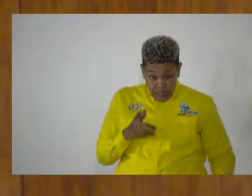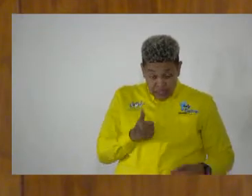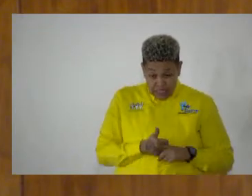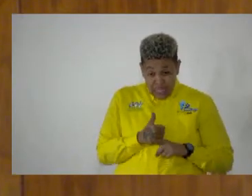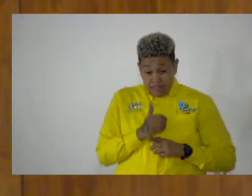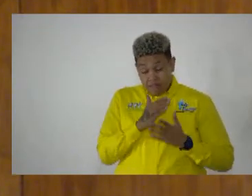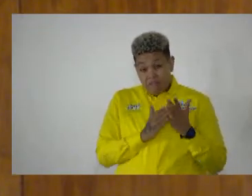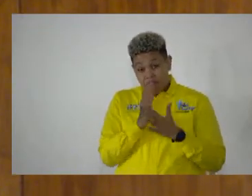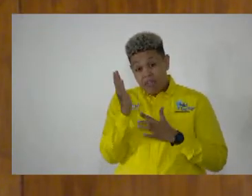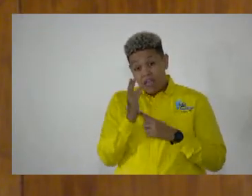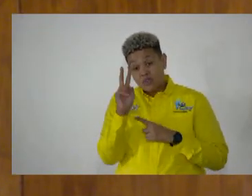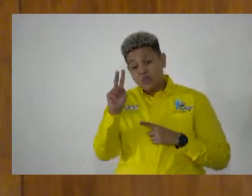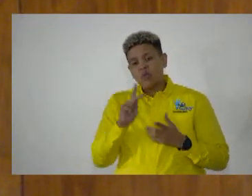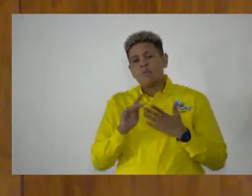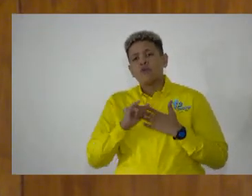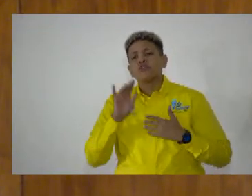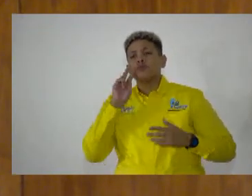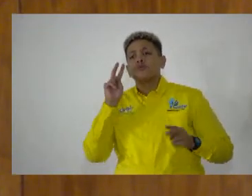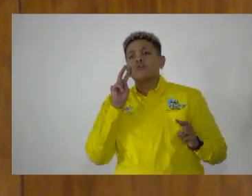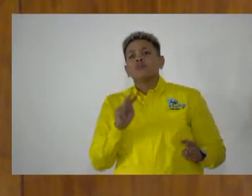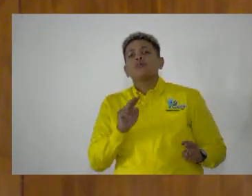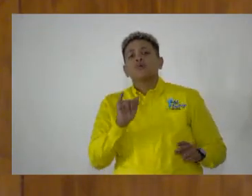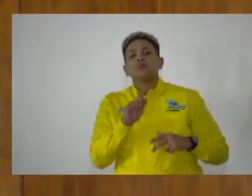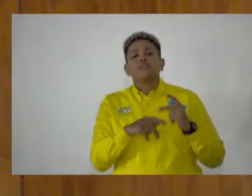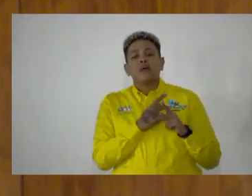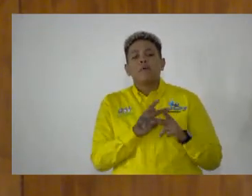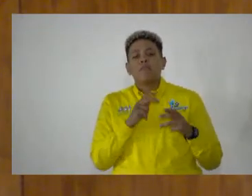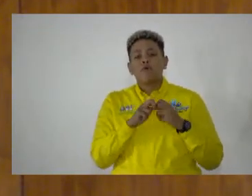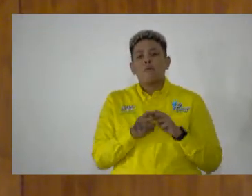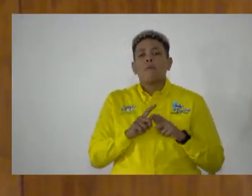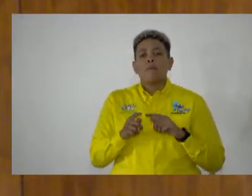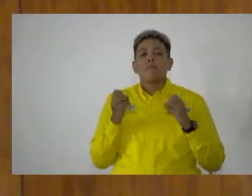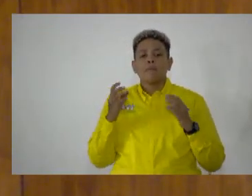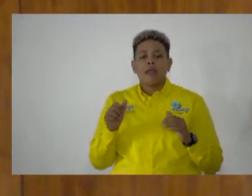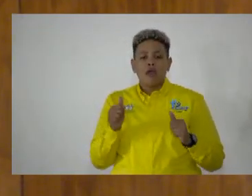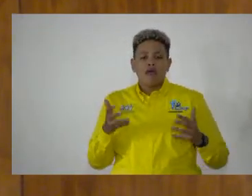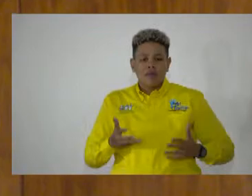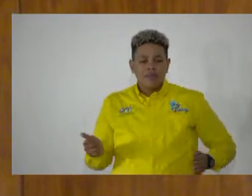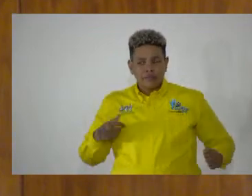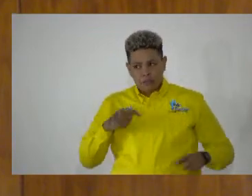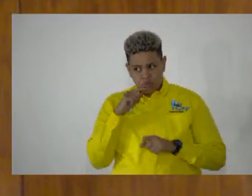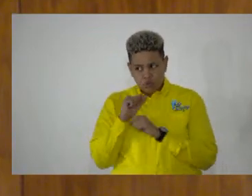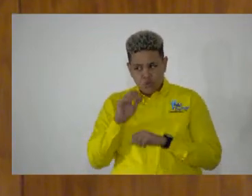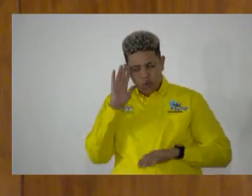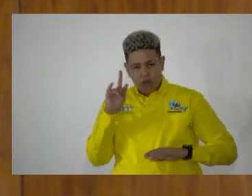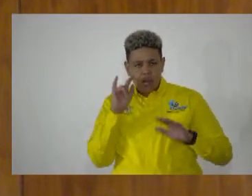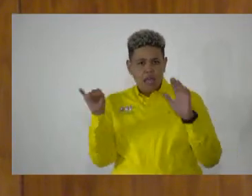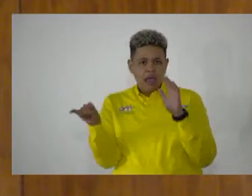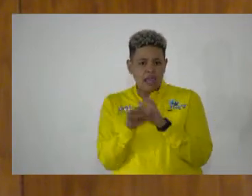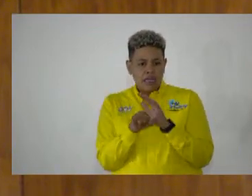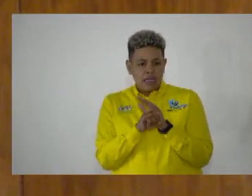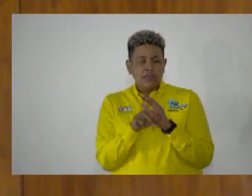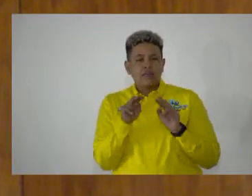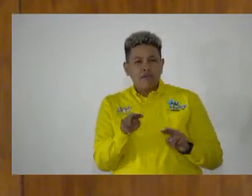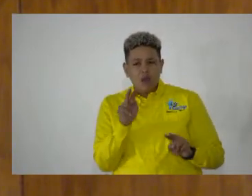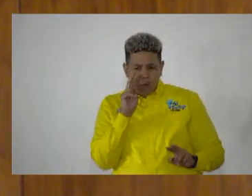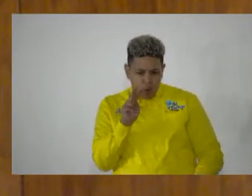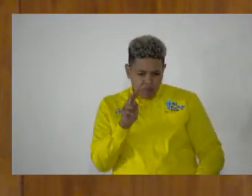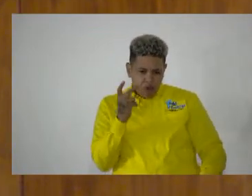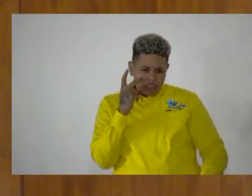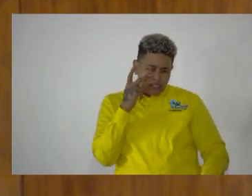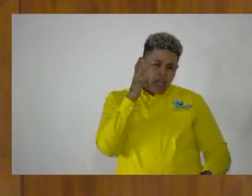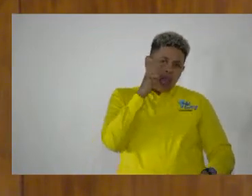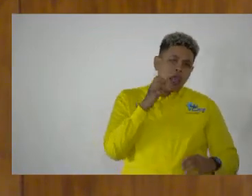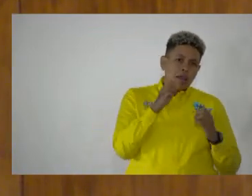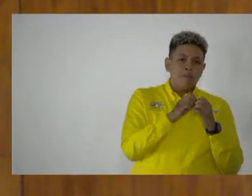2 project would be able to address those kind of problems, but there are many other things that I'm sure will be identified, and we look forward to seeing and hearing more